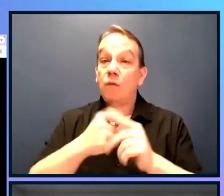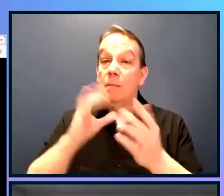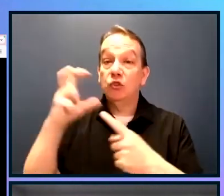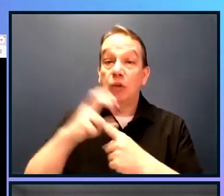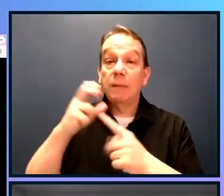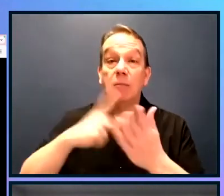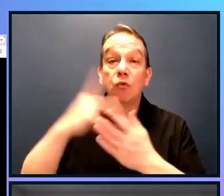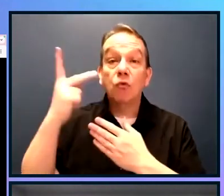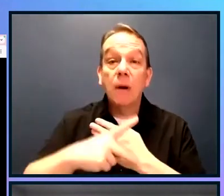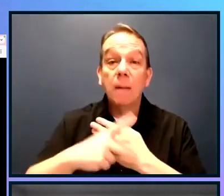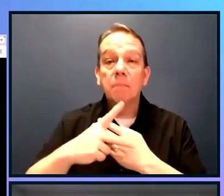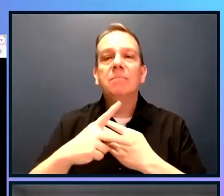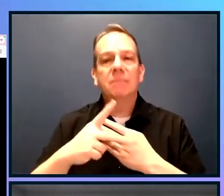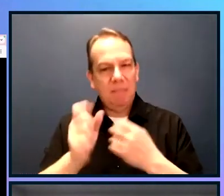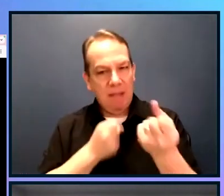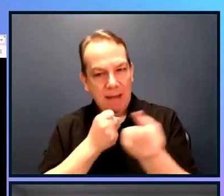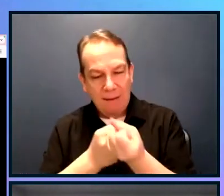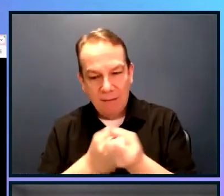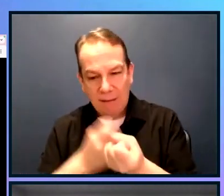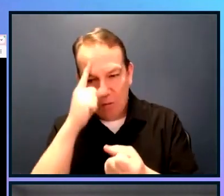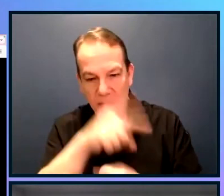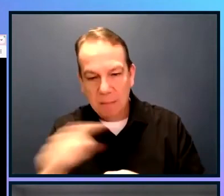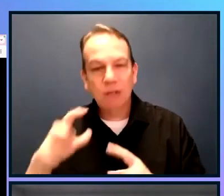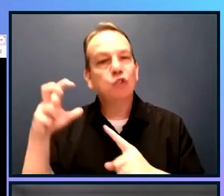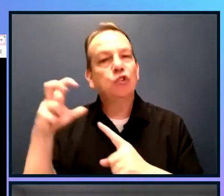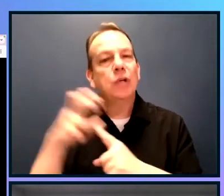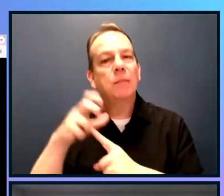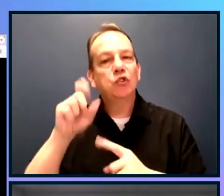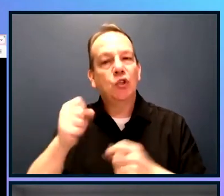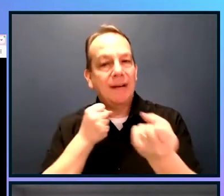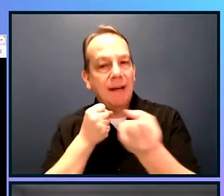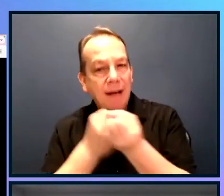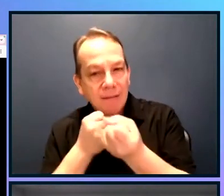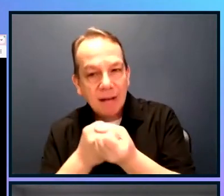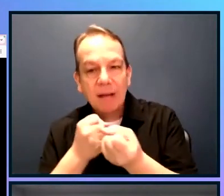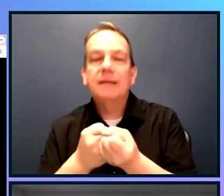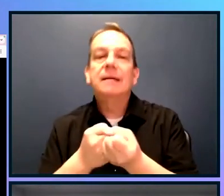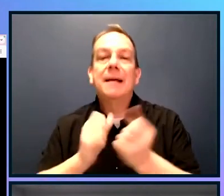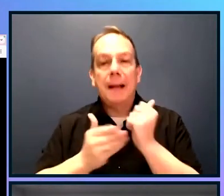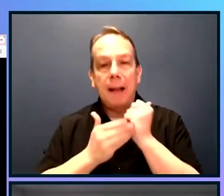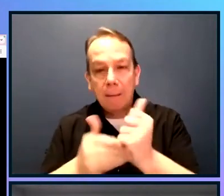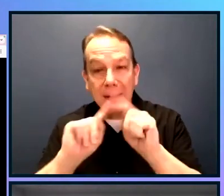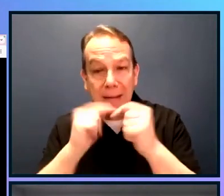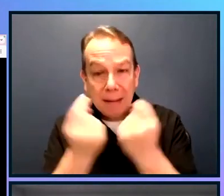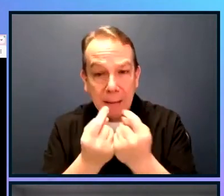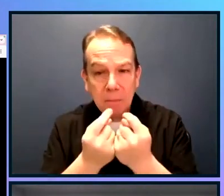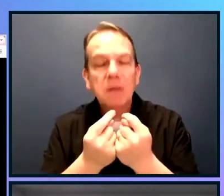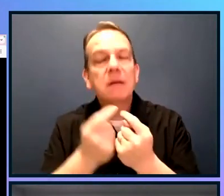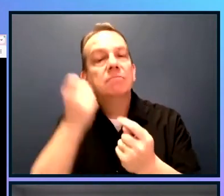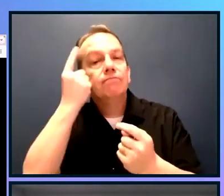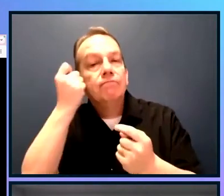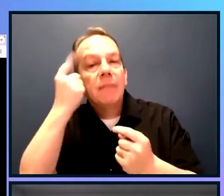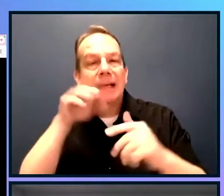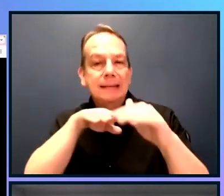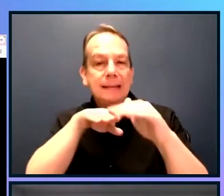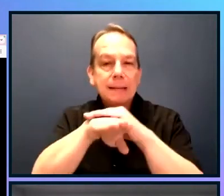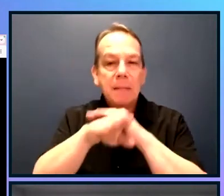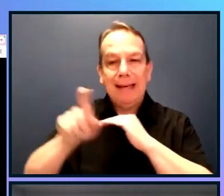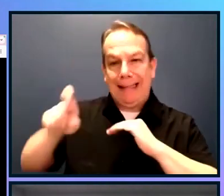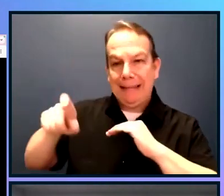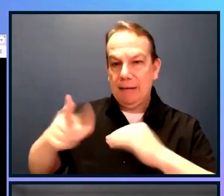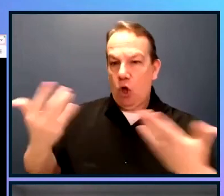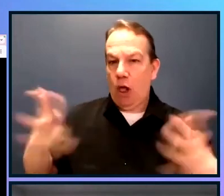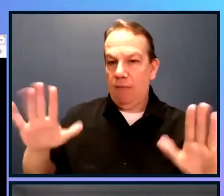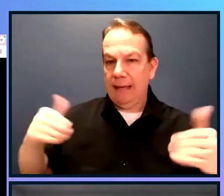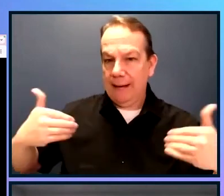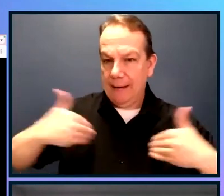first one is advocate. Champions should be able to advocate and help their team understand the accessibility needs that they have.